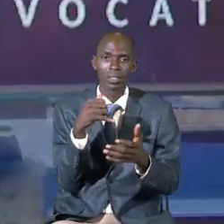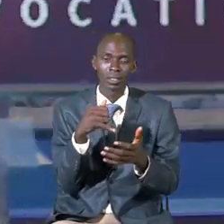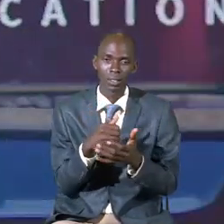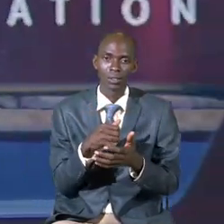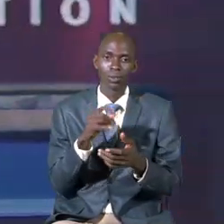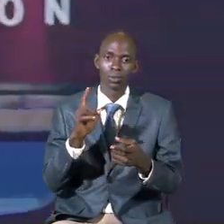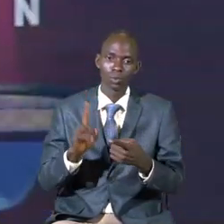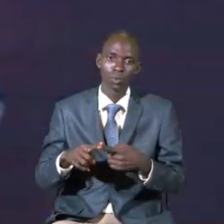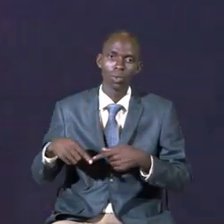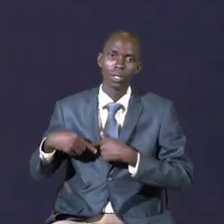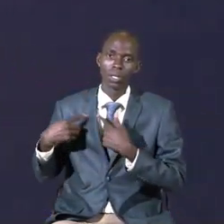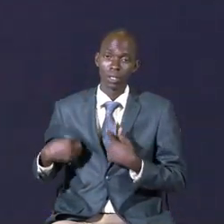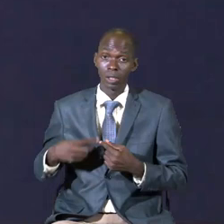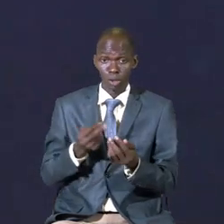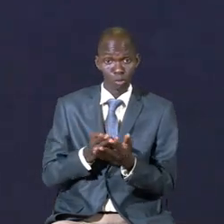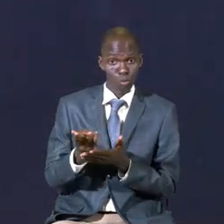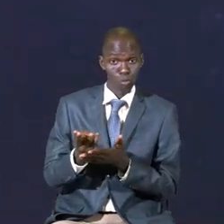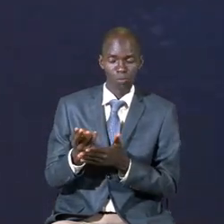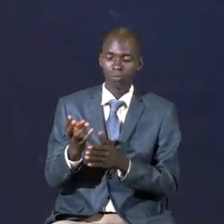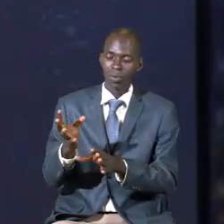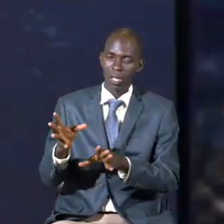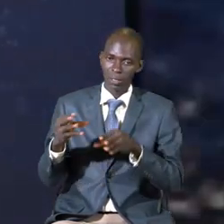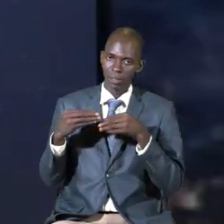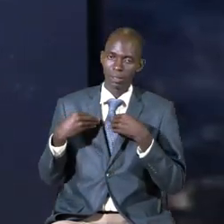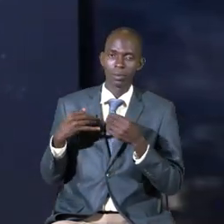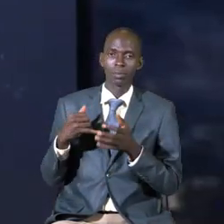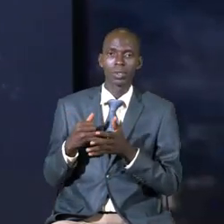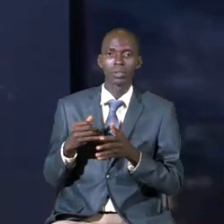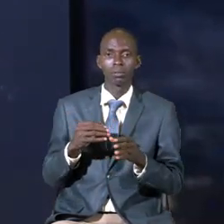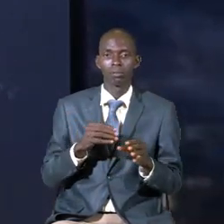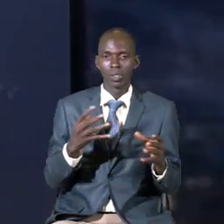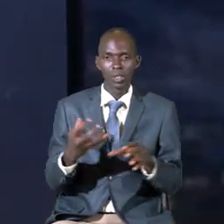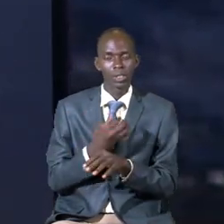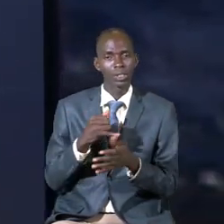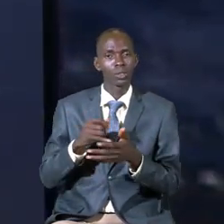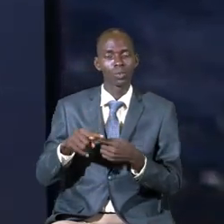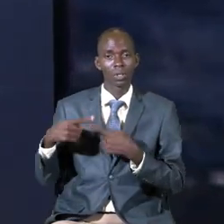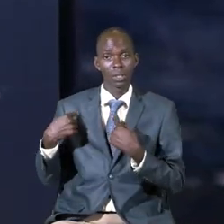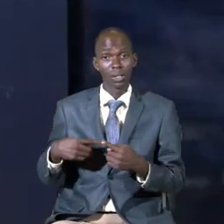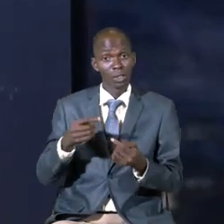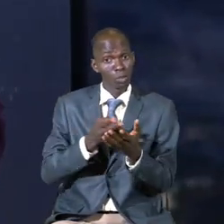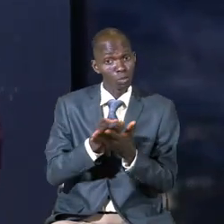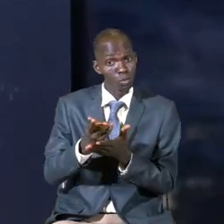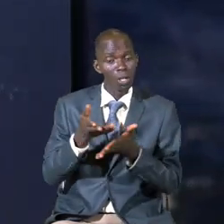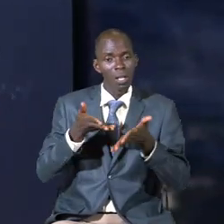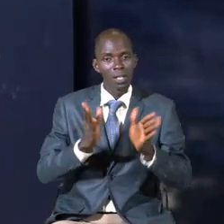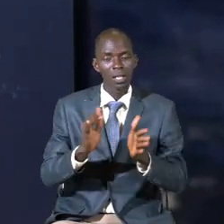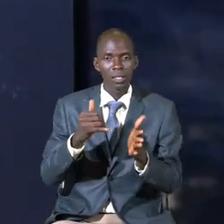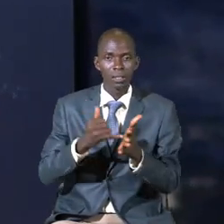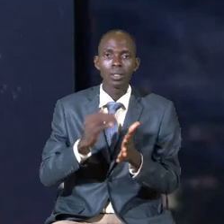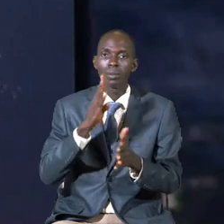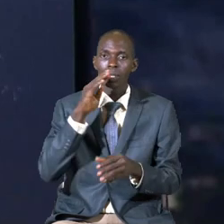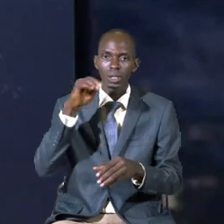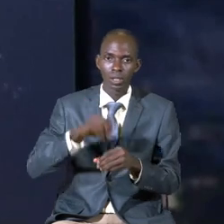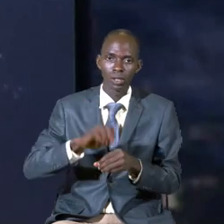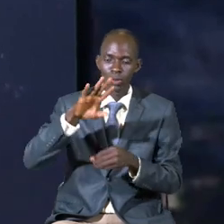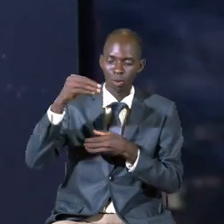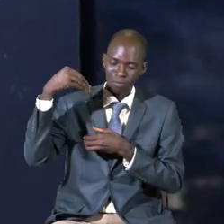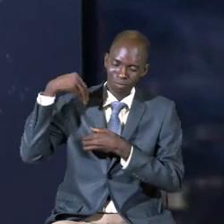the truth take it to heart the truth let you be in your inward